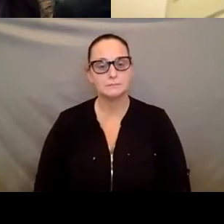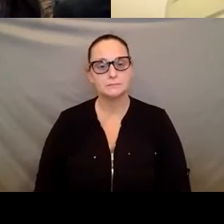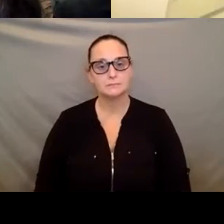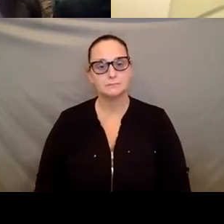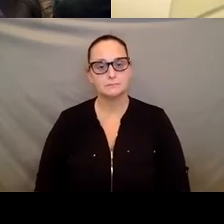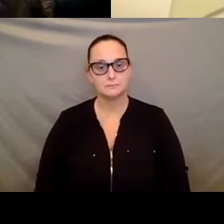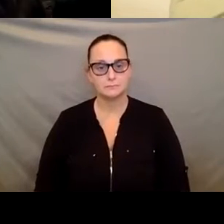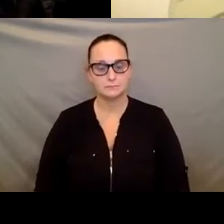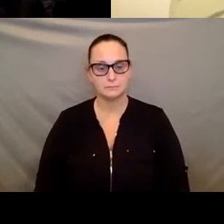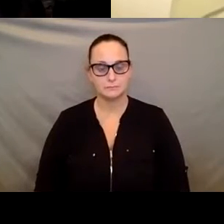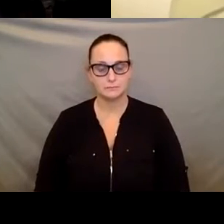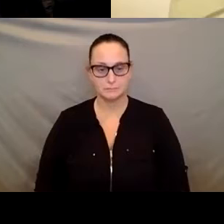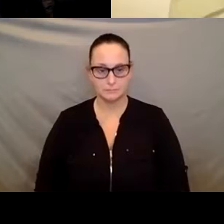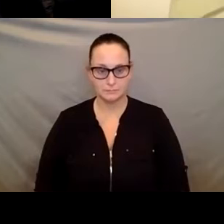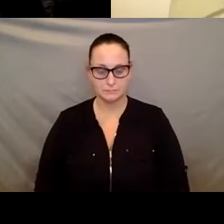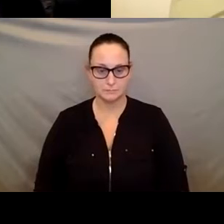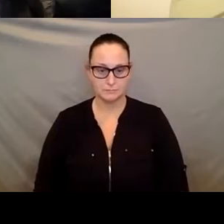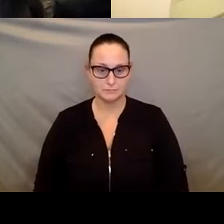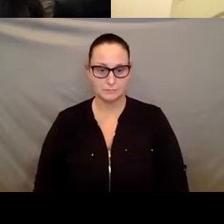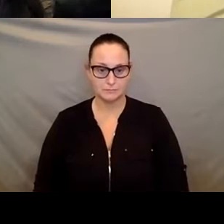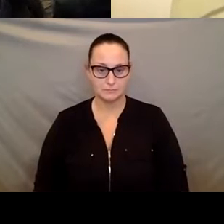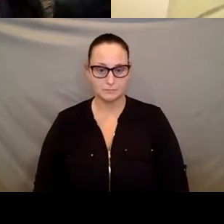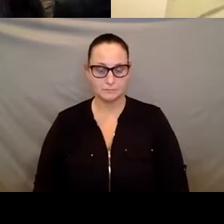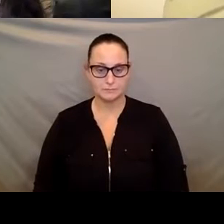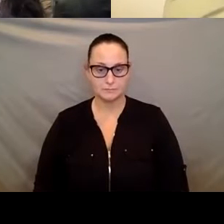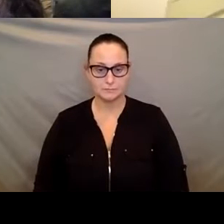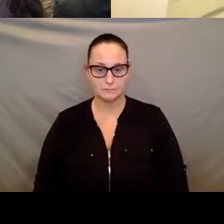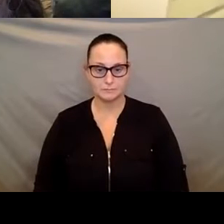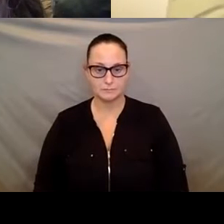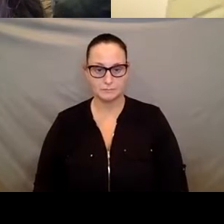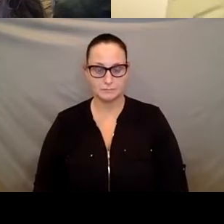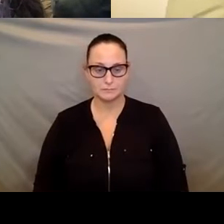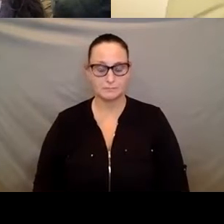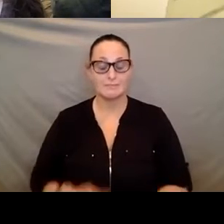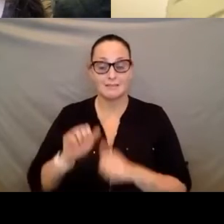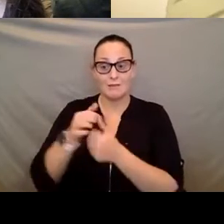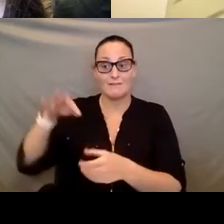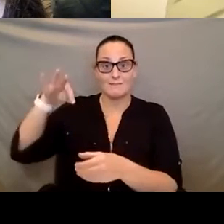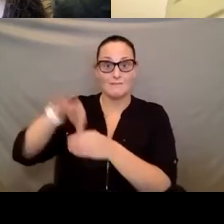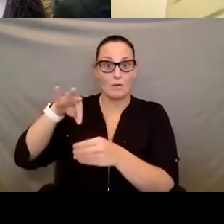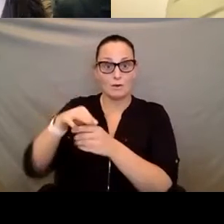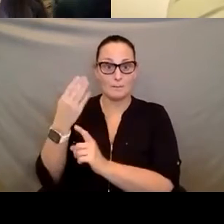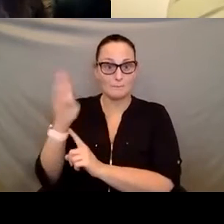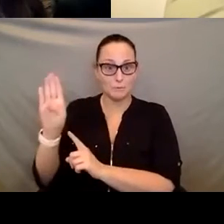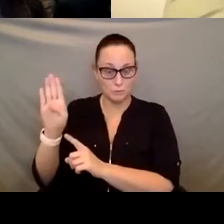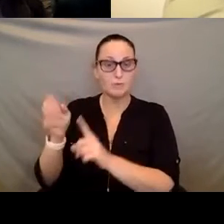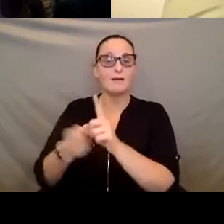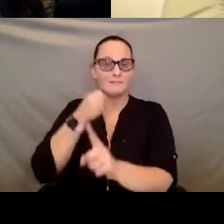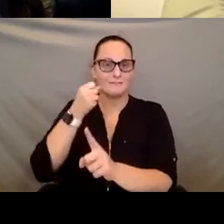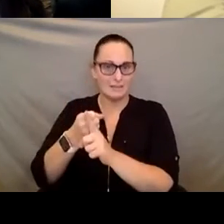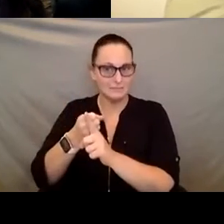voting blue affects policy is critical. And how voting blue affects policy is